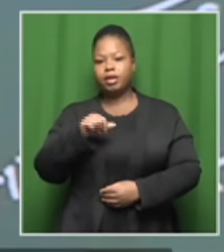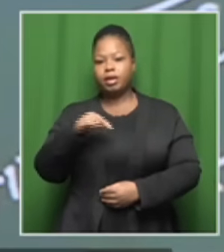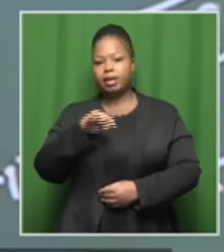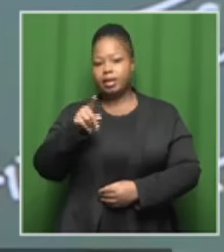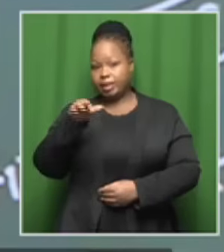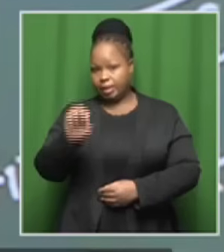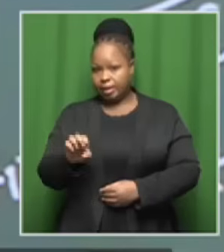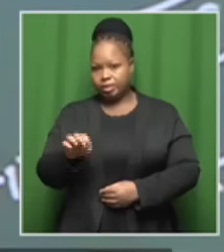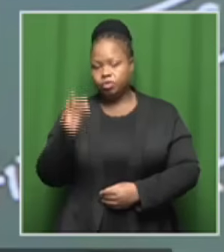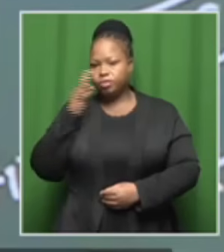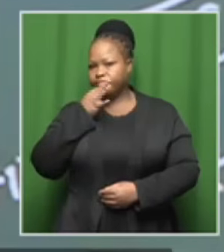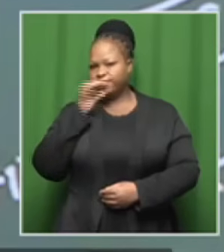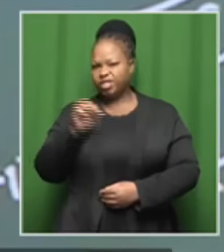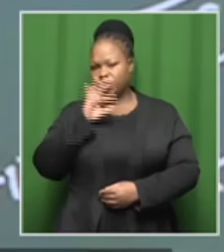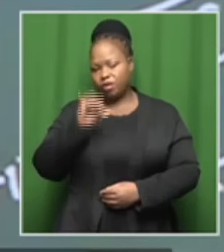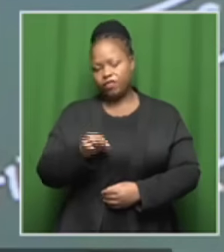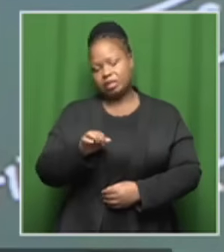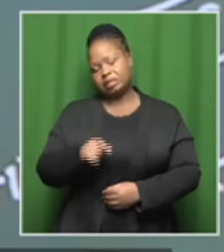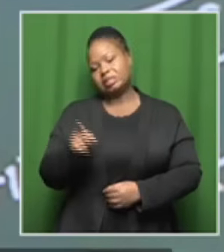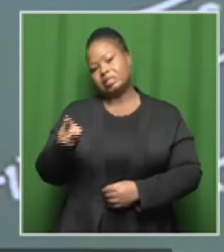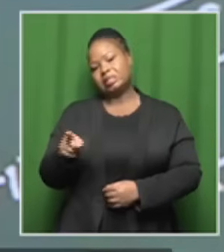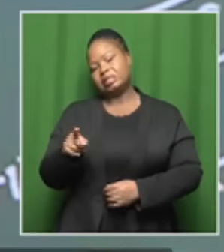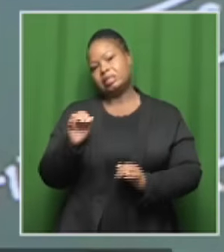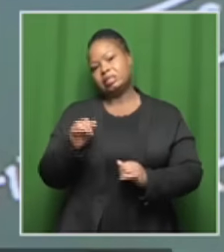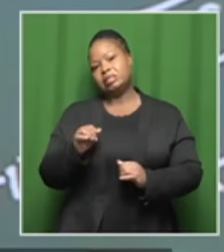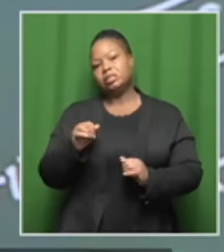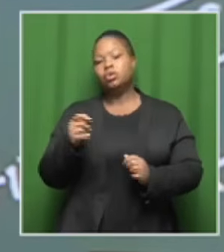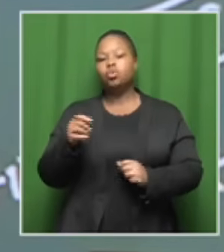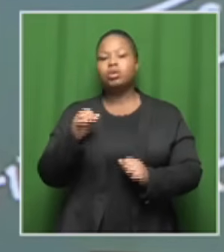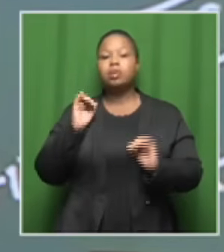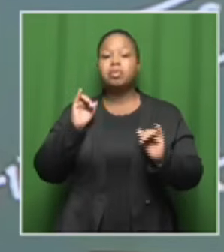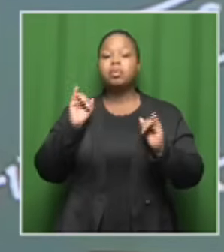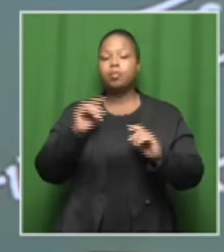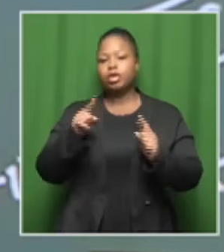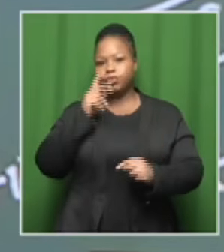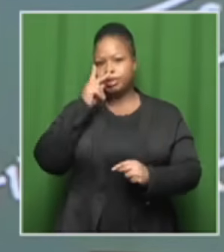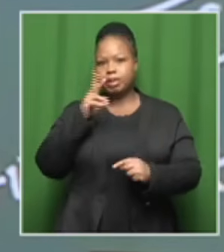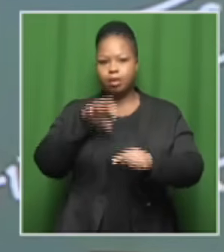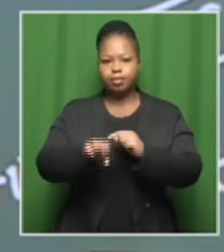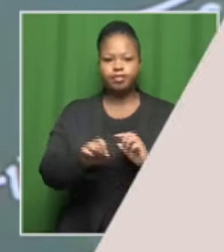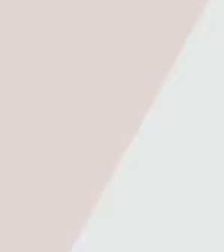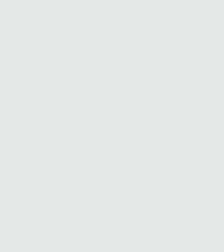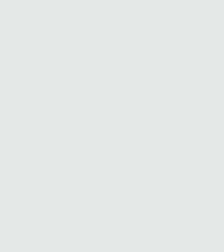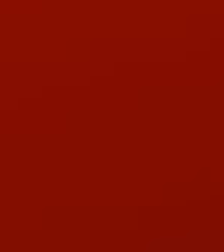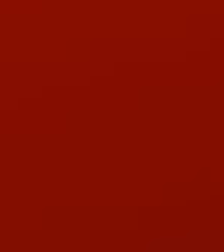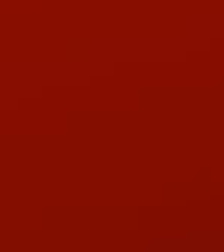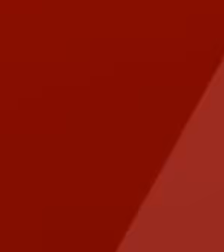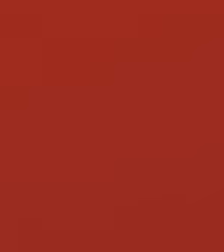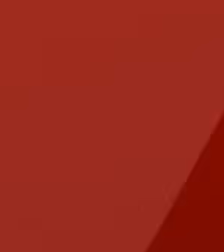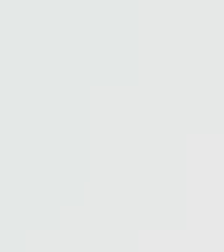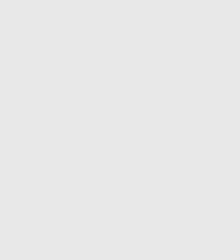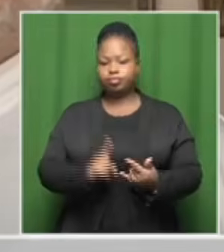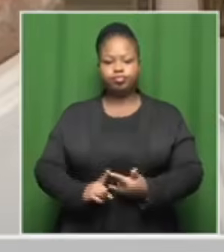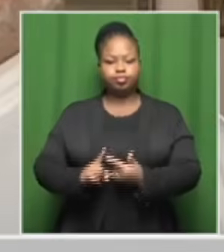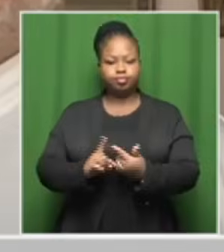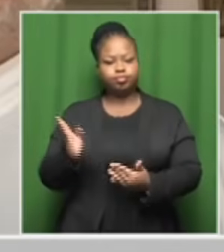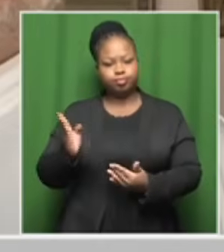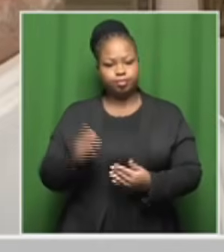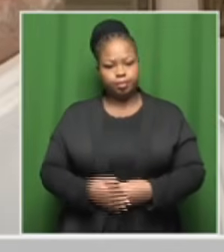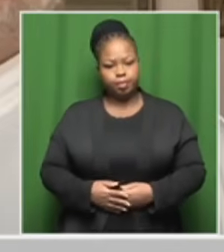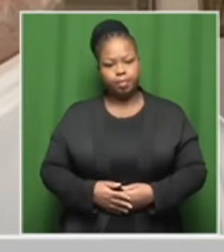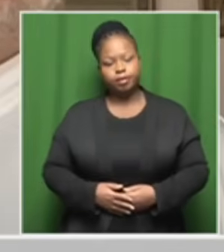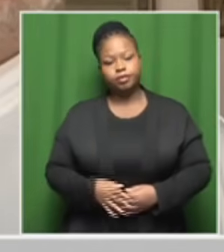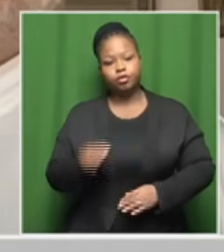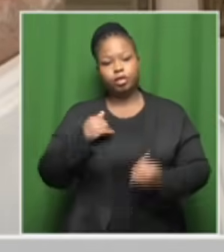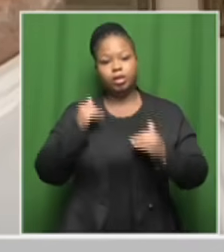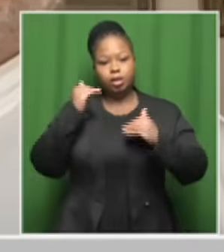Gallie, calls it South Africa's invisible crisis. And Dr. Gallie now joins us virtually to discuss the sharp decline